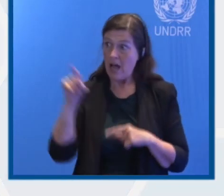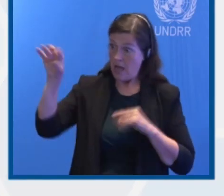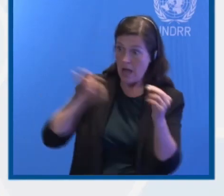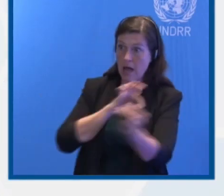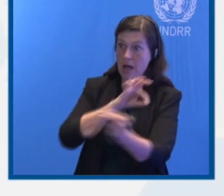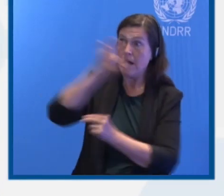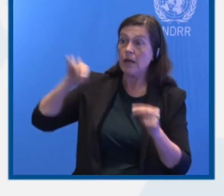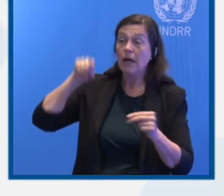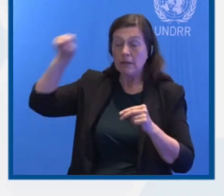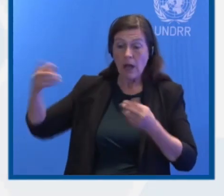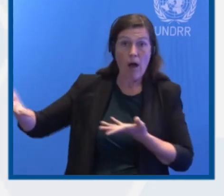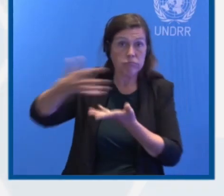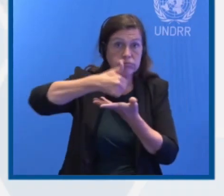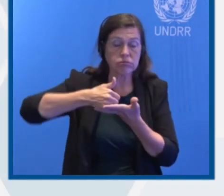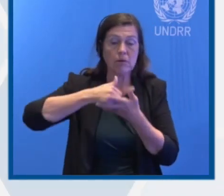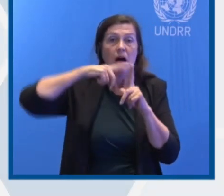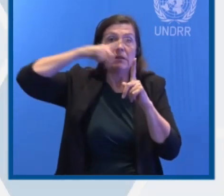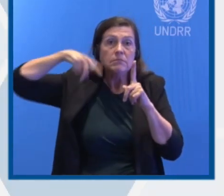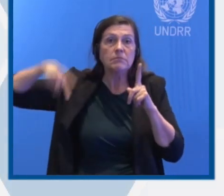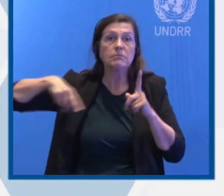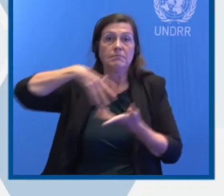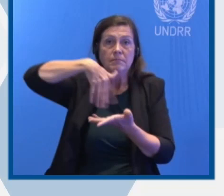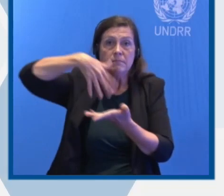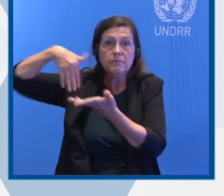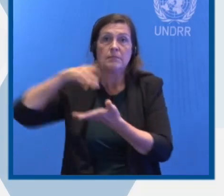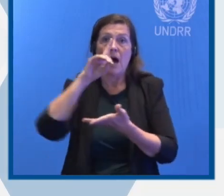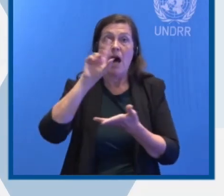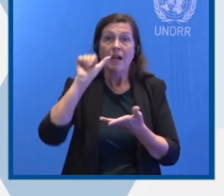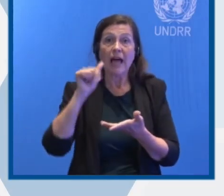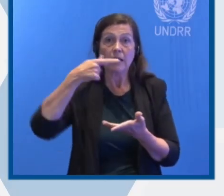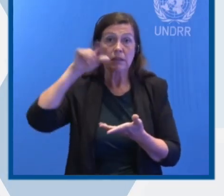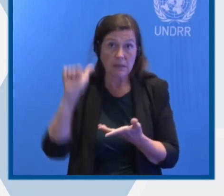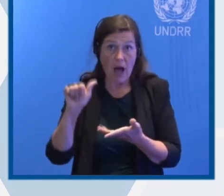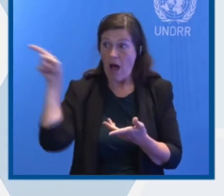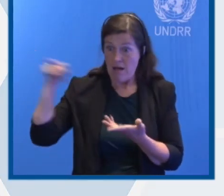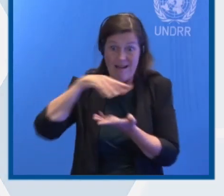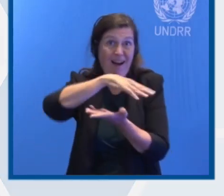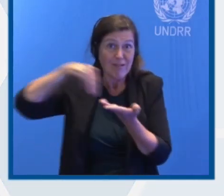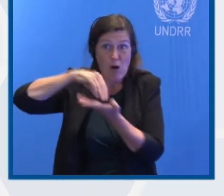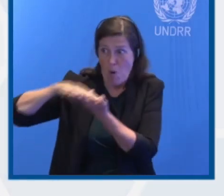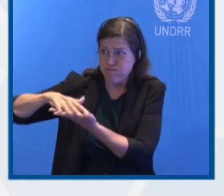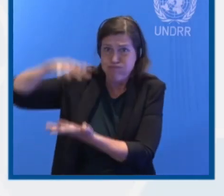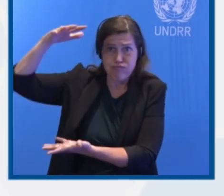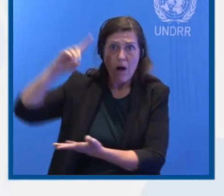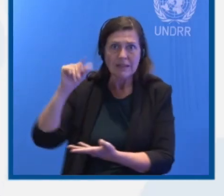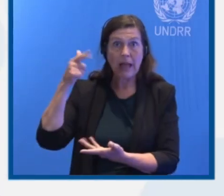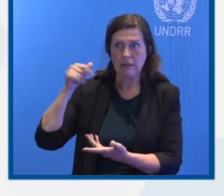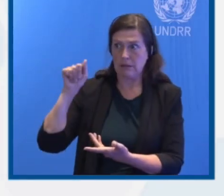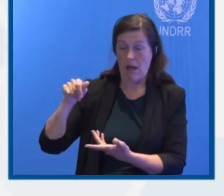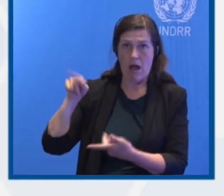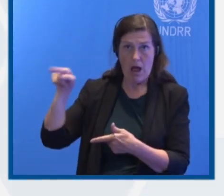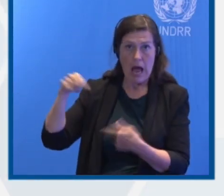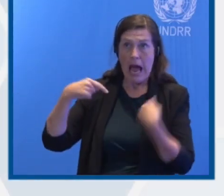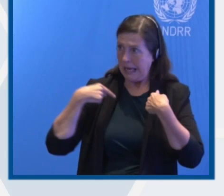on infrastructure losses. On the other hand, collecting data on disasters allows us to better